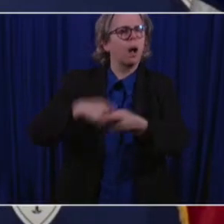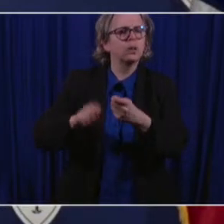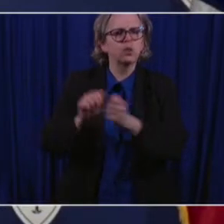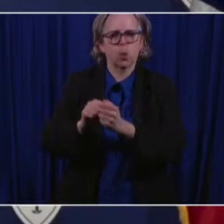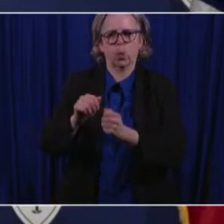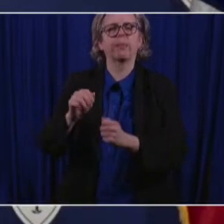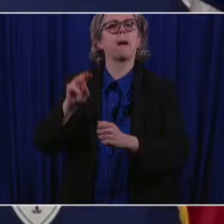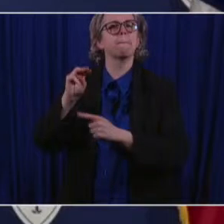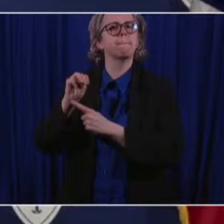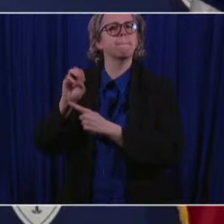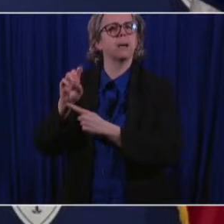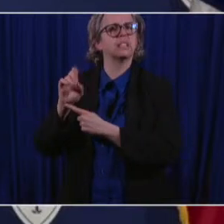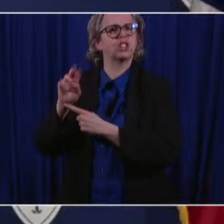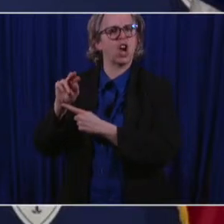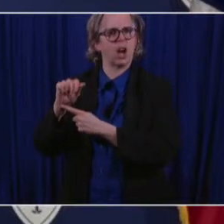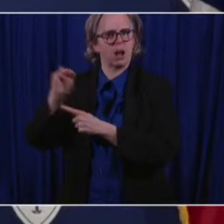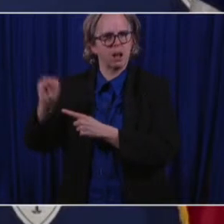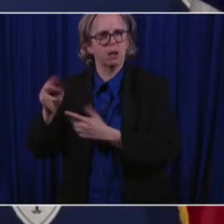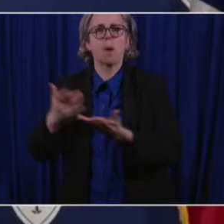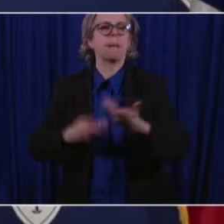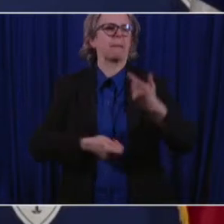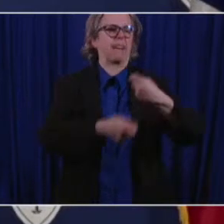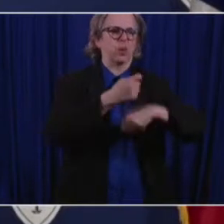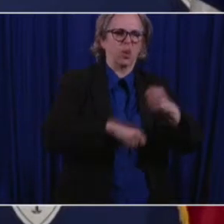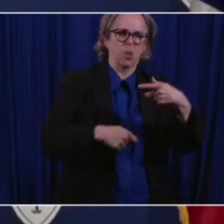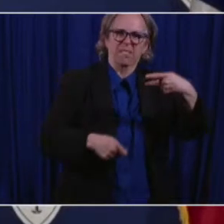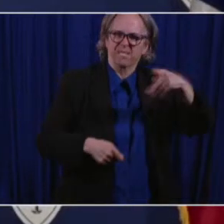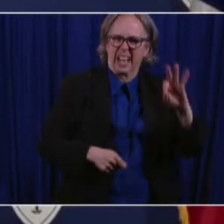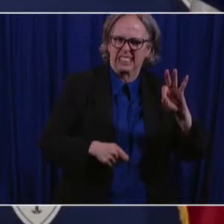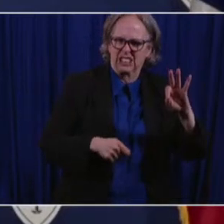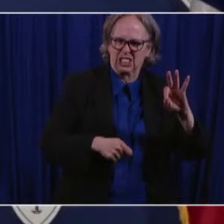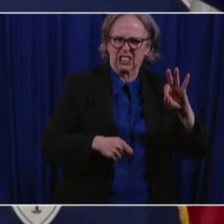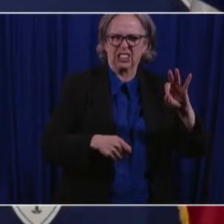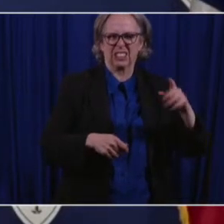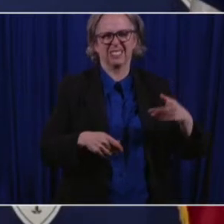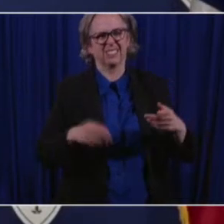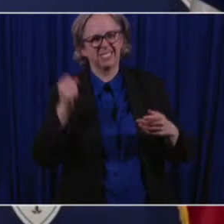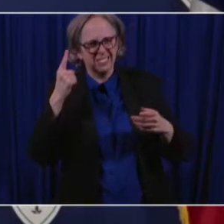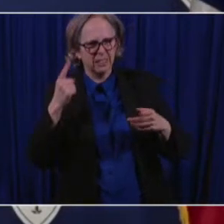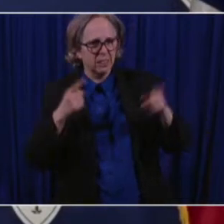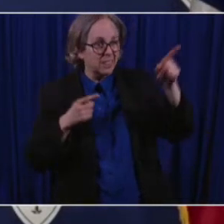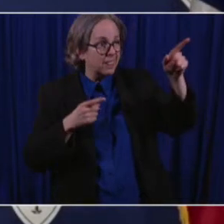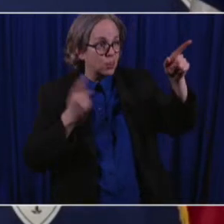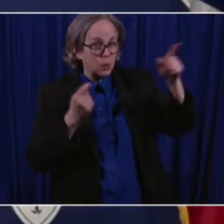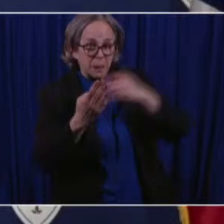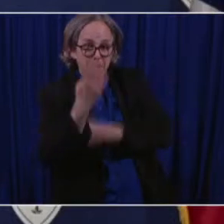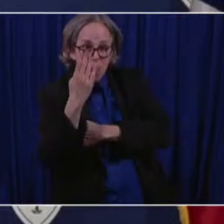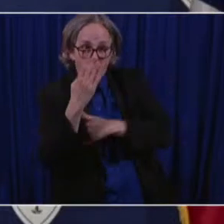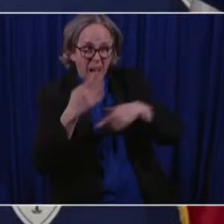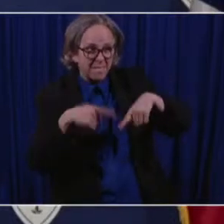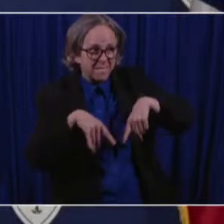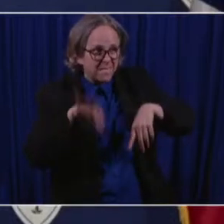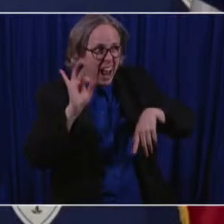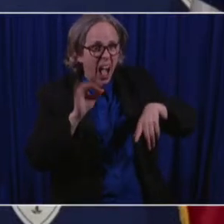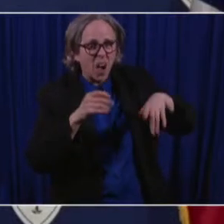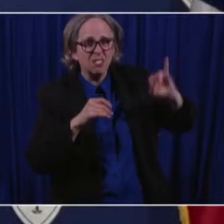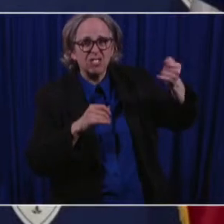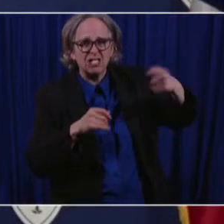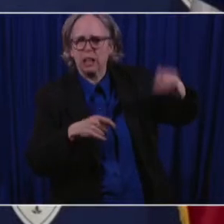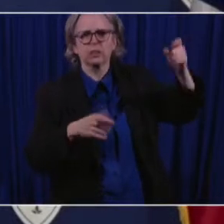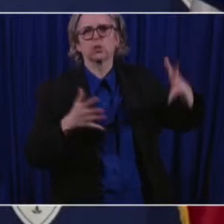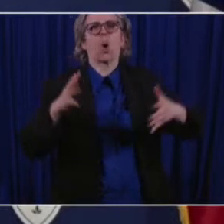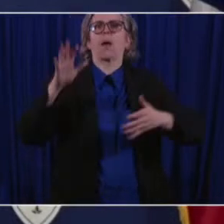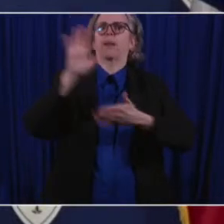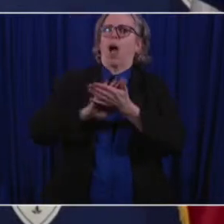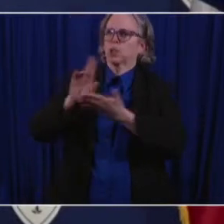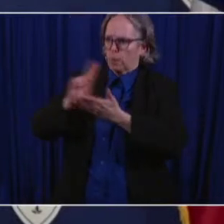or Pfizer in other cases. So there's been a lot of shifting around, you know, in this past week. And then just